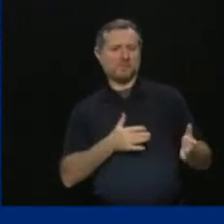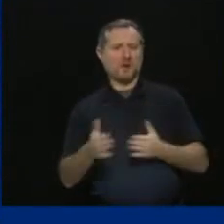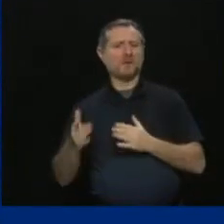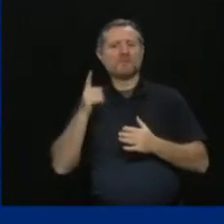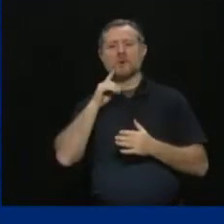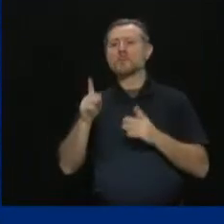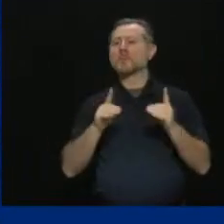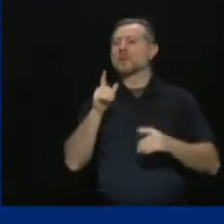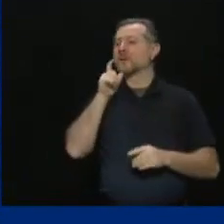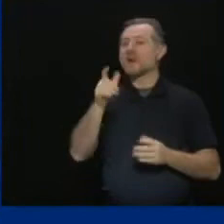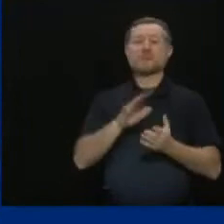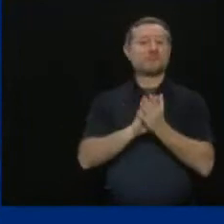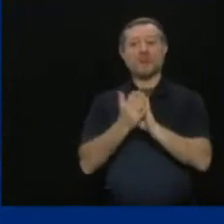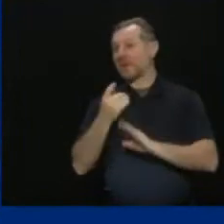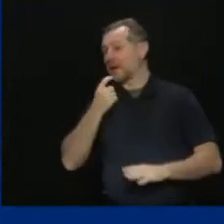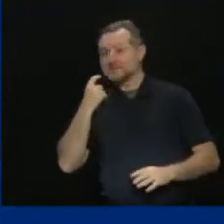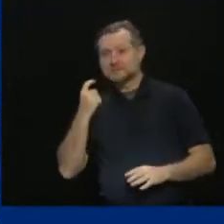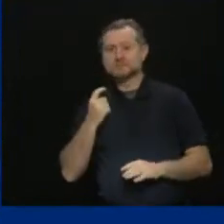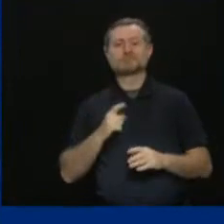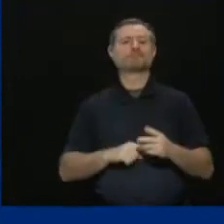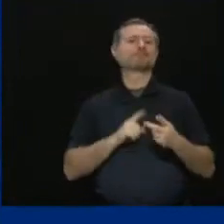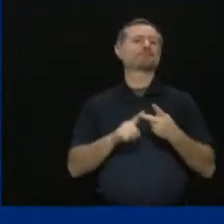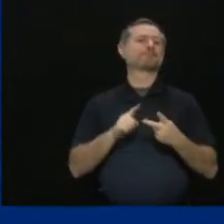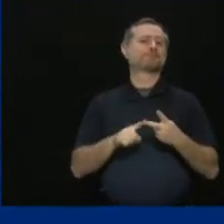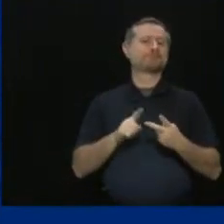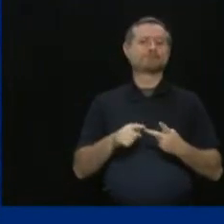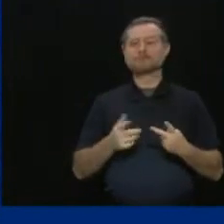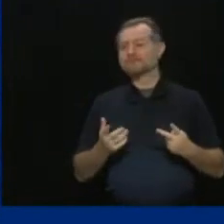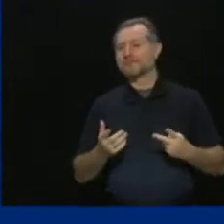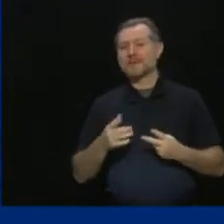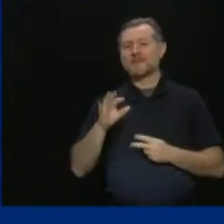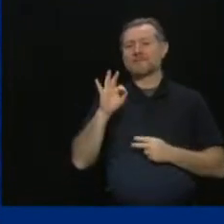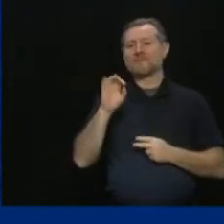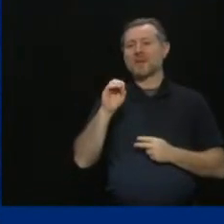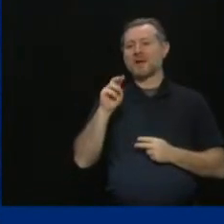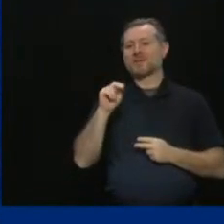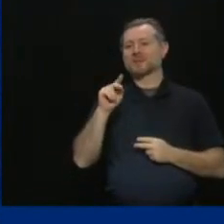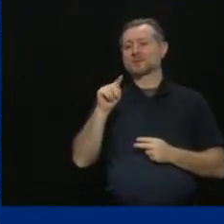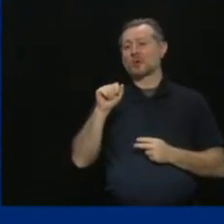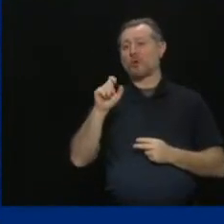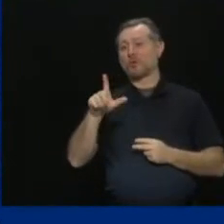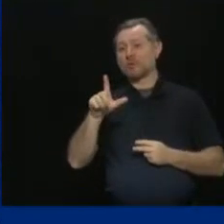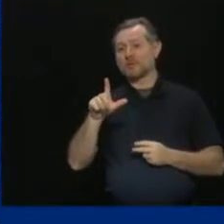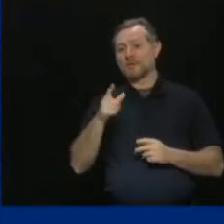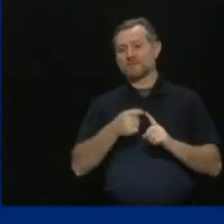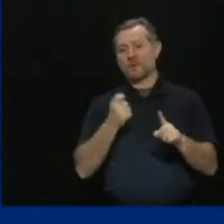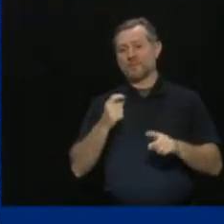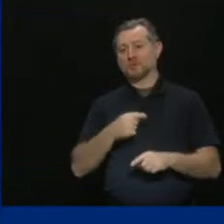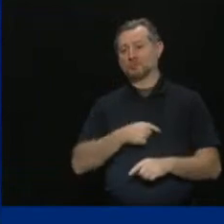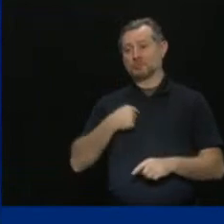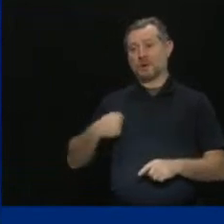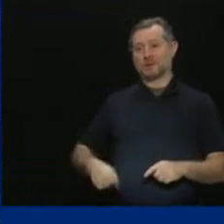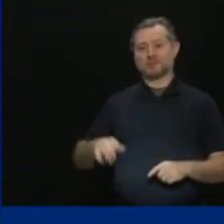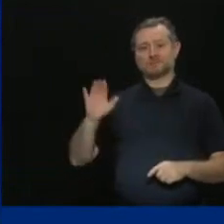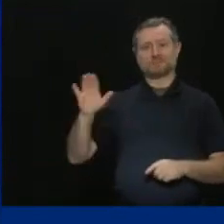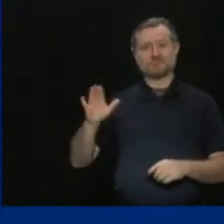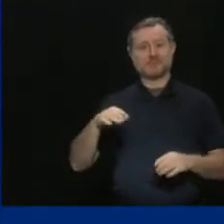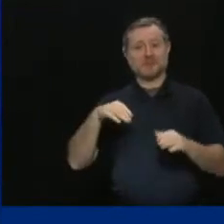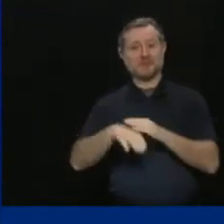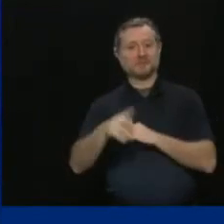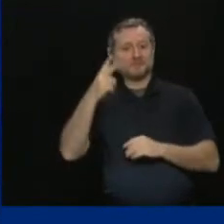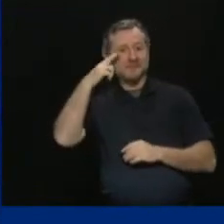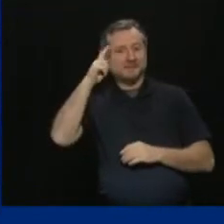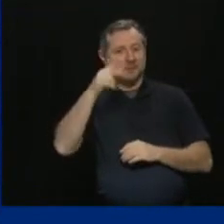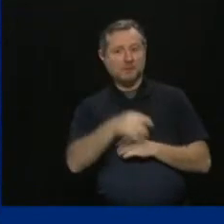get addicted in the first place? And secondly, the fentanyl, which is coming mostly from China over Mexico into the U.S. to New York, is there any